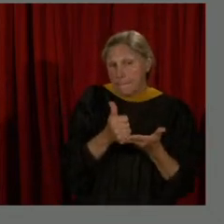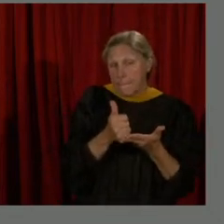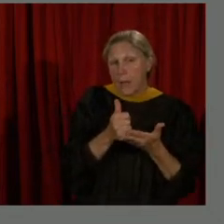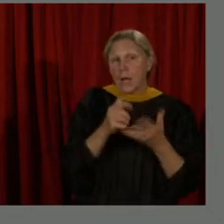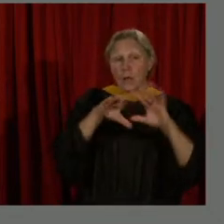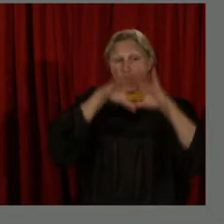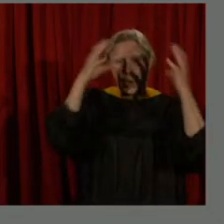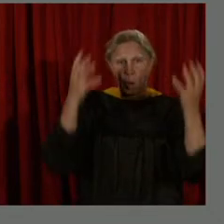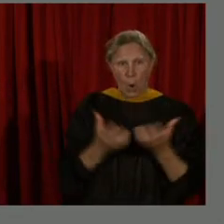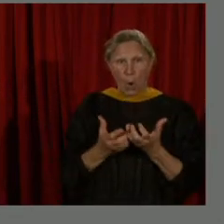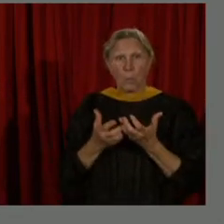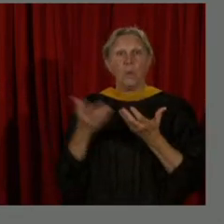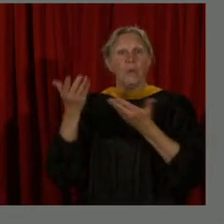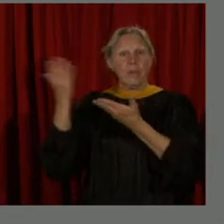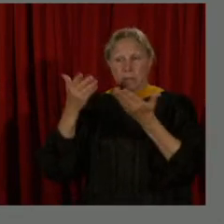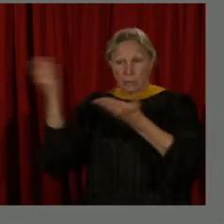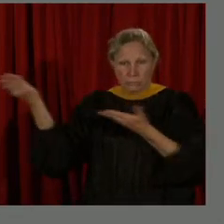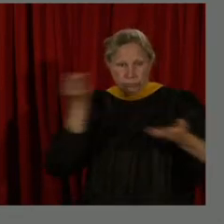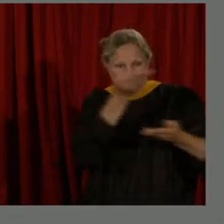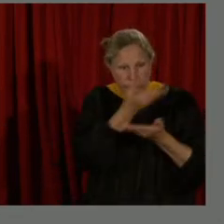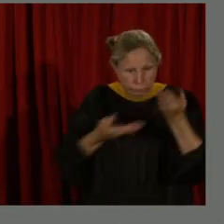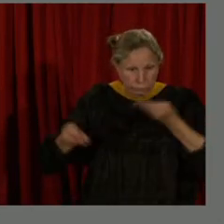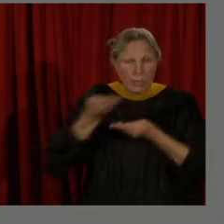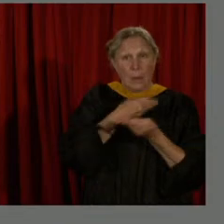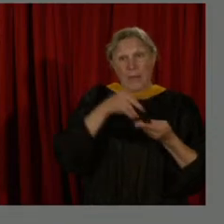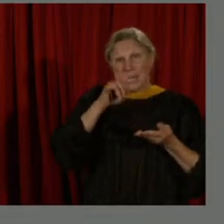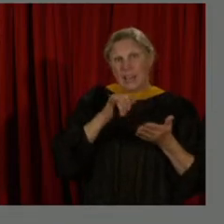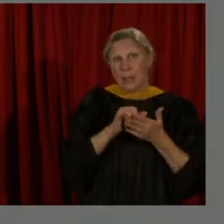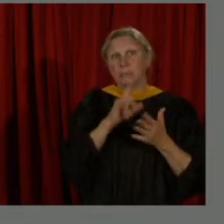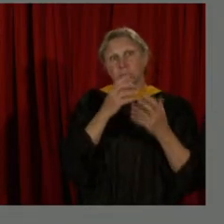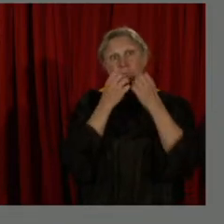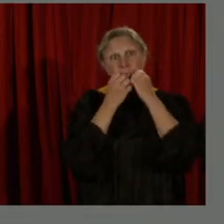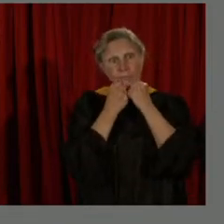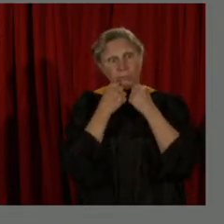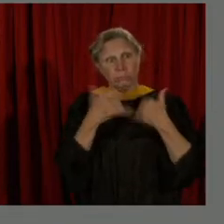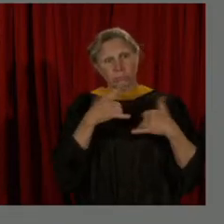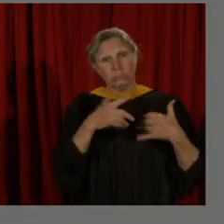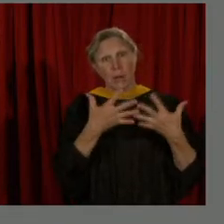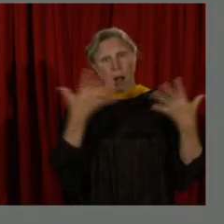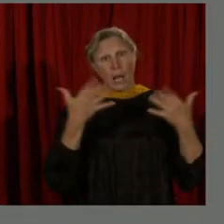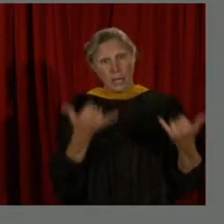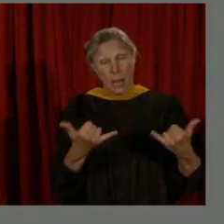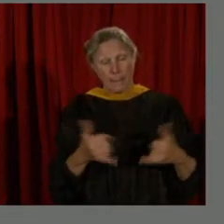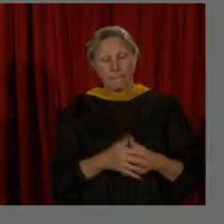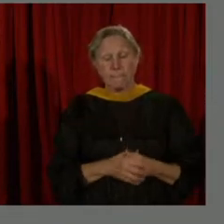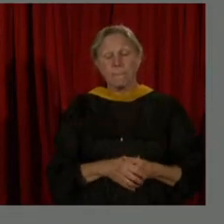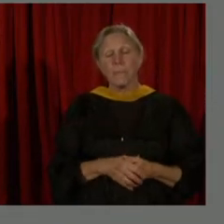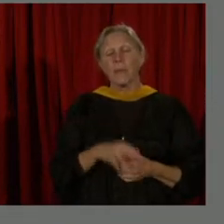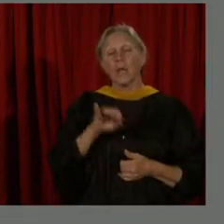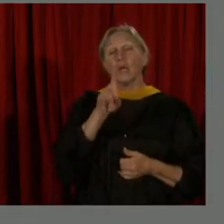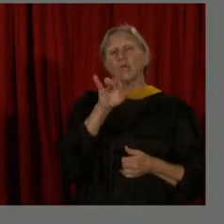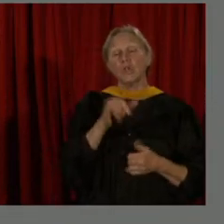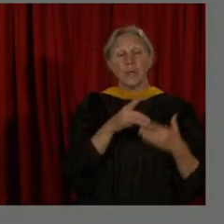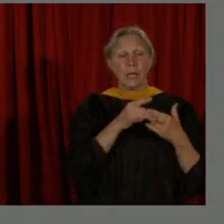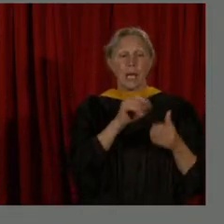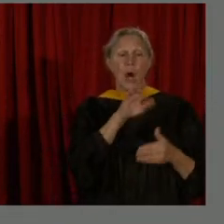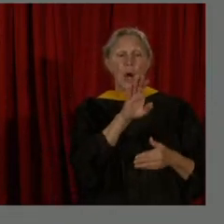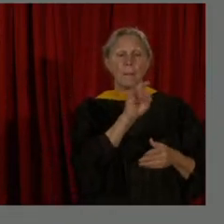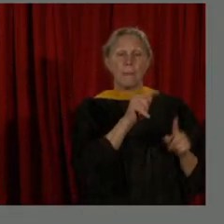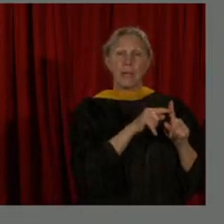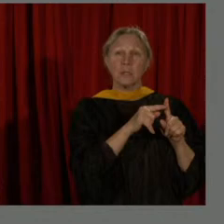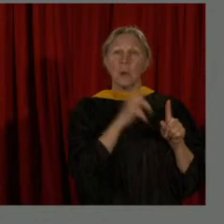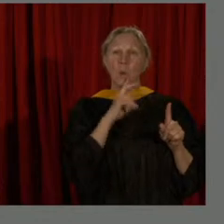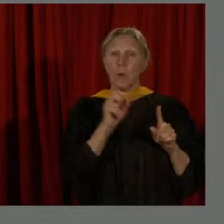supply chain move, and we need that dearly right now. Judy guides ArcBest with over 30 years